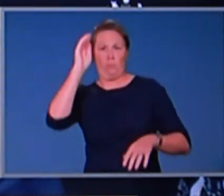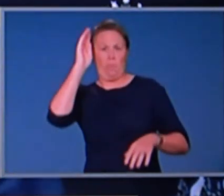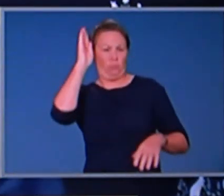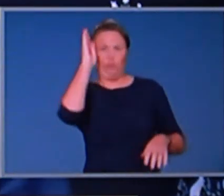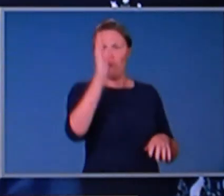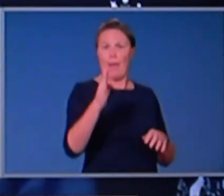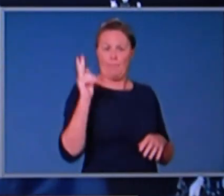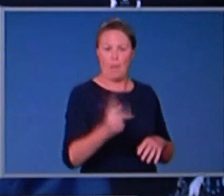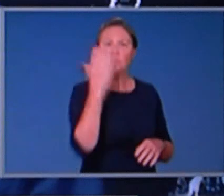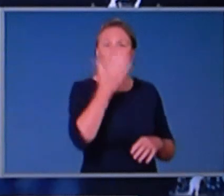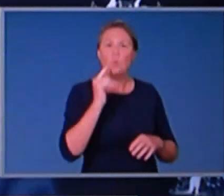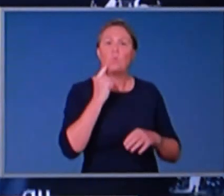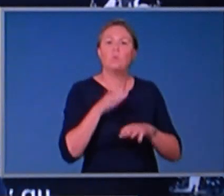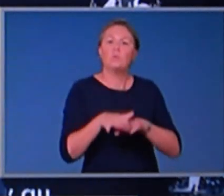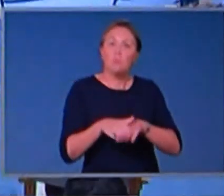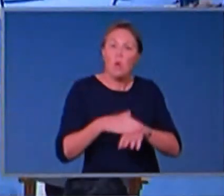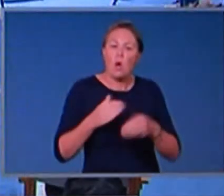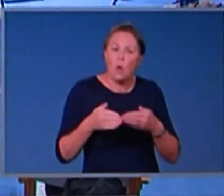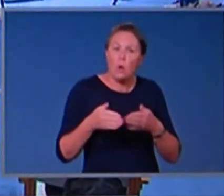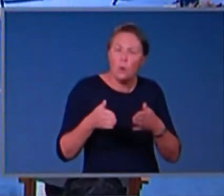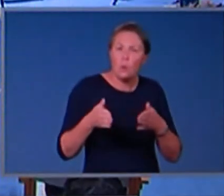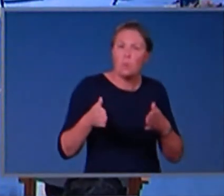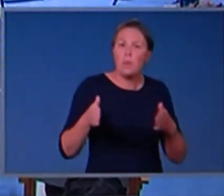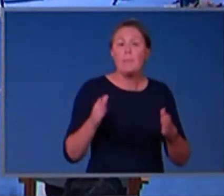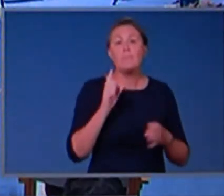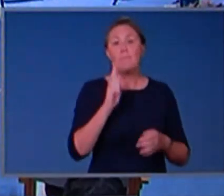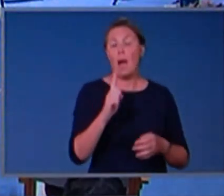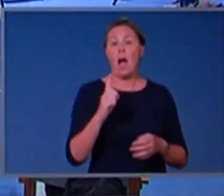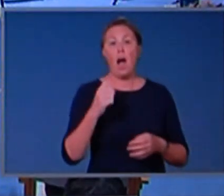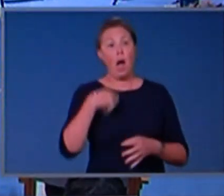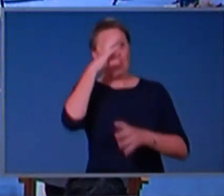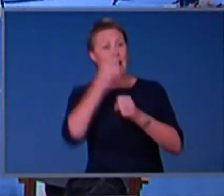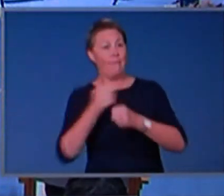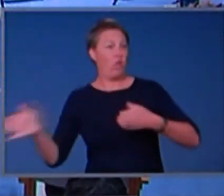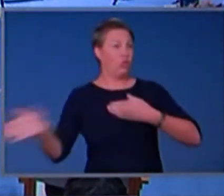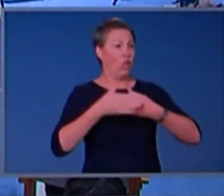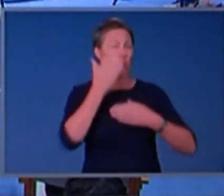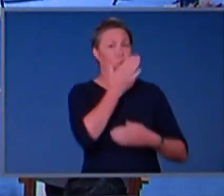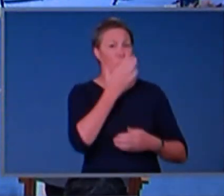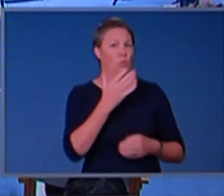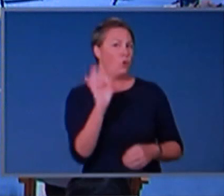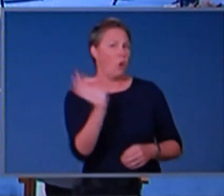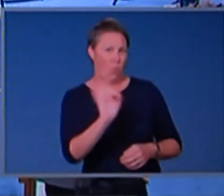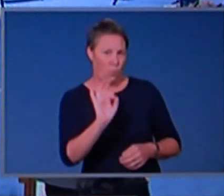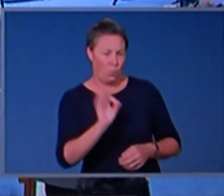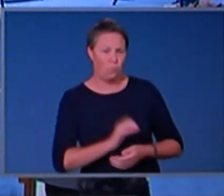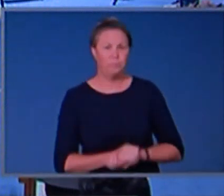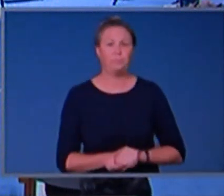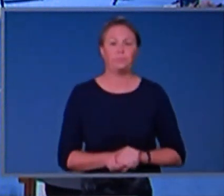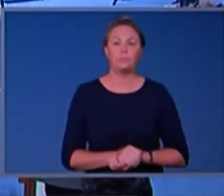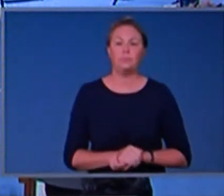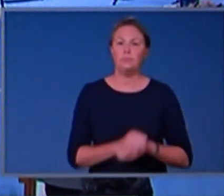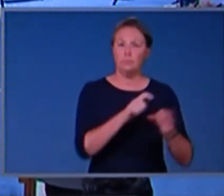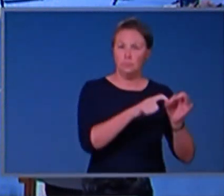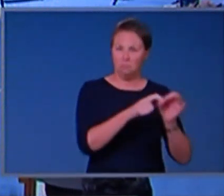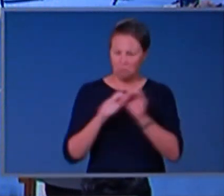stage been that we should close schools. Rosie? Professor Murphy, I just wanted to clarify in terms of small gatherings, do